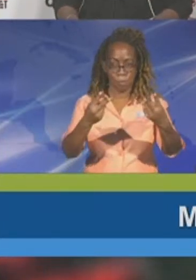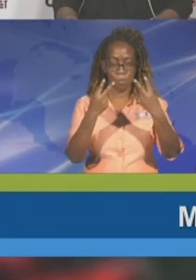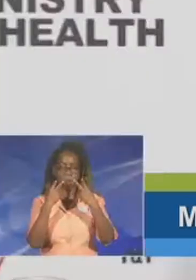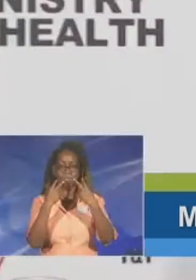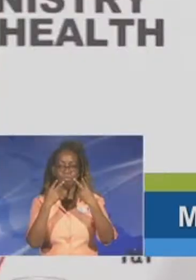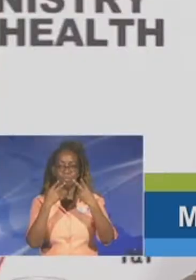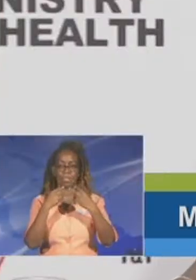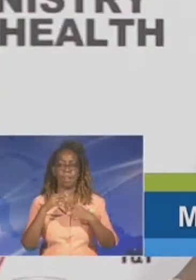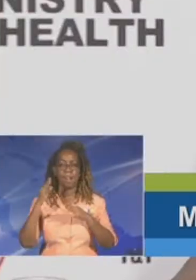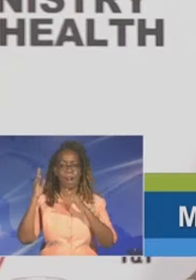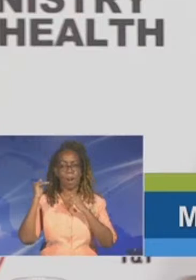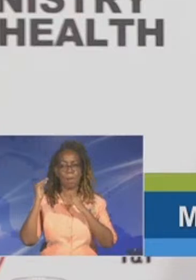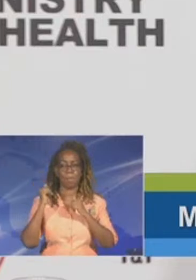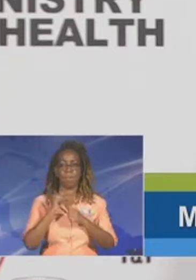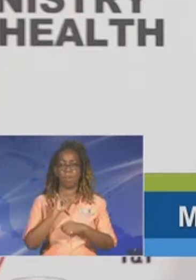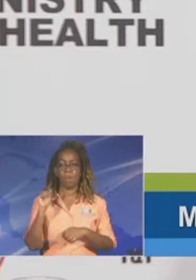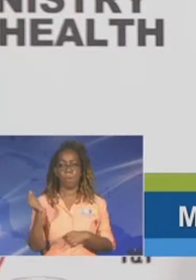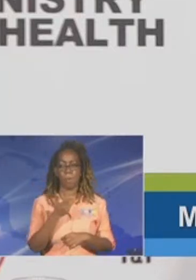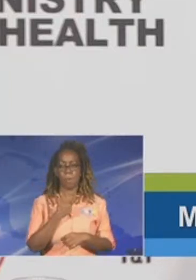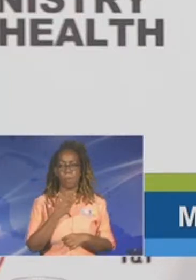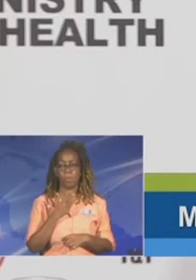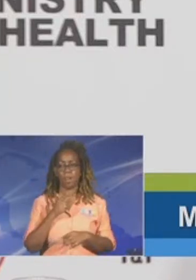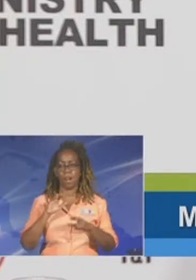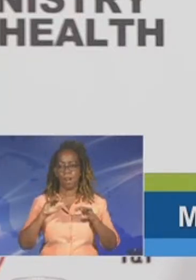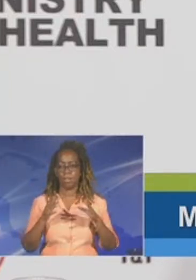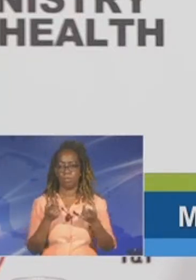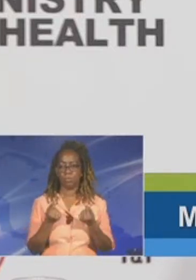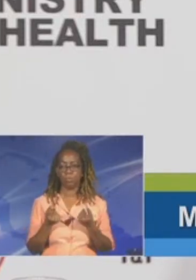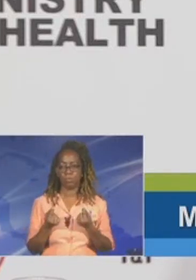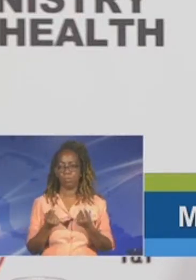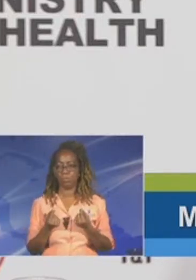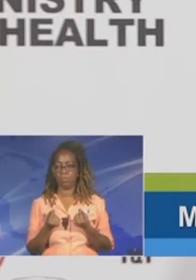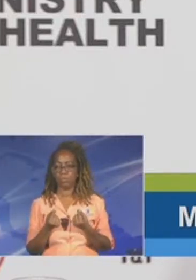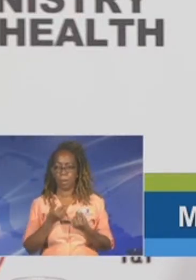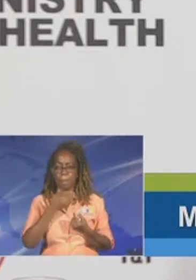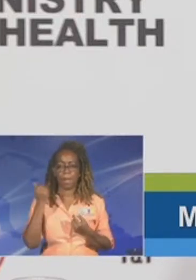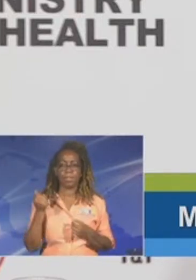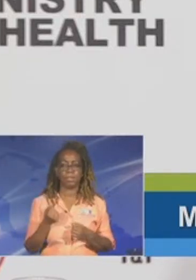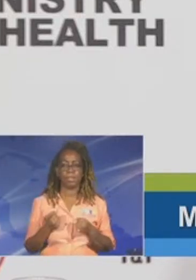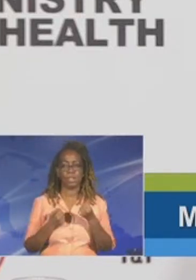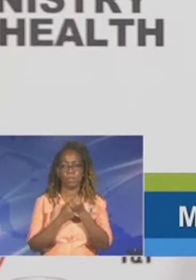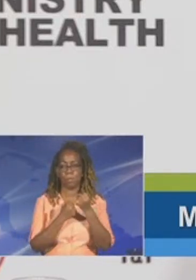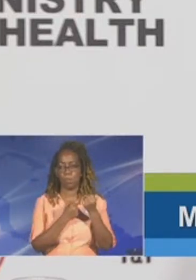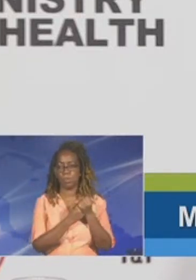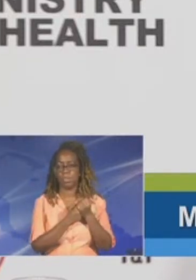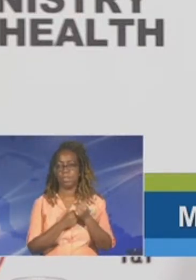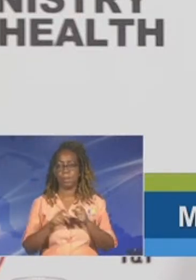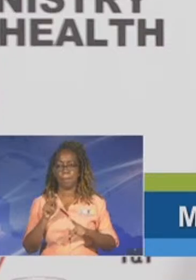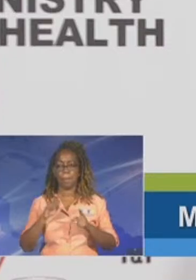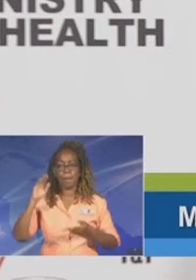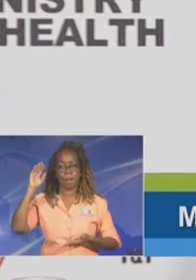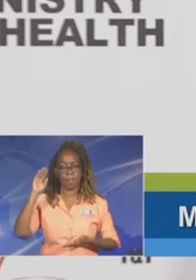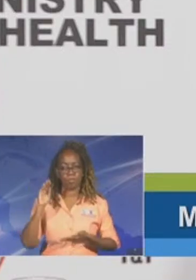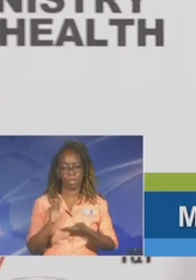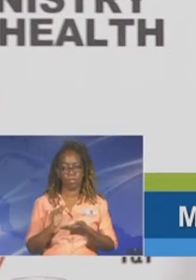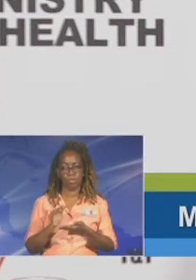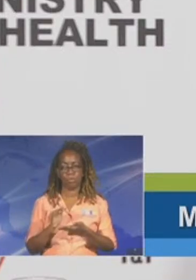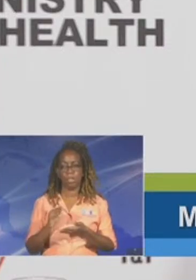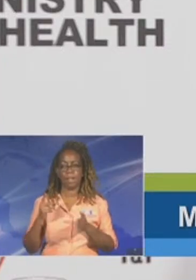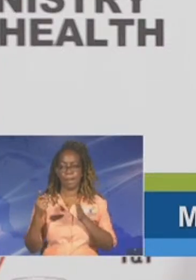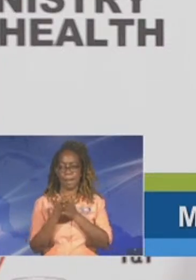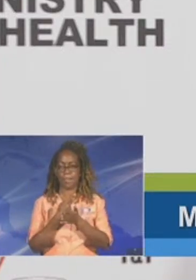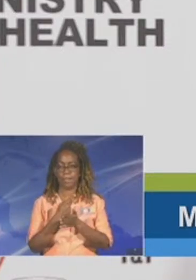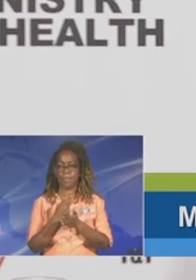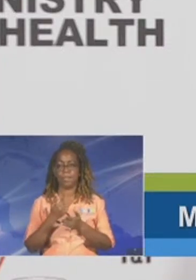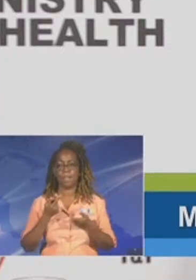I hope that everyone would do his or her part to help reduce the prevalence of suicide in Trinidad and